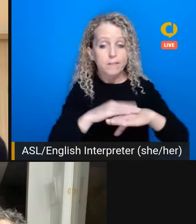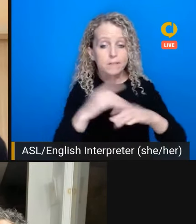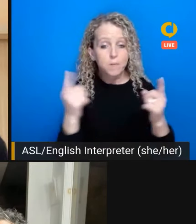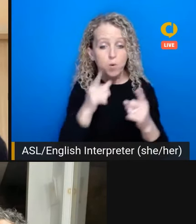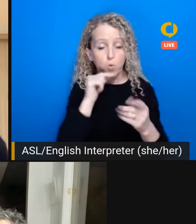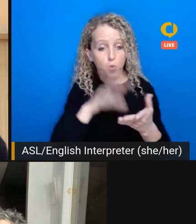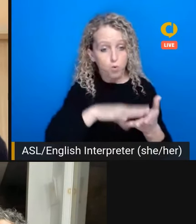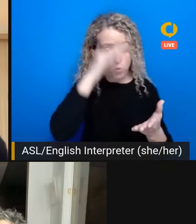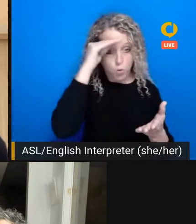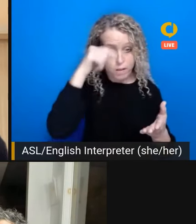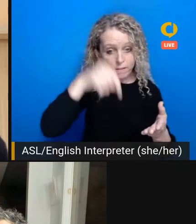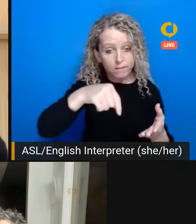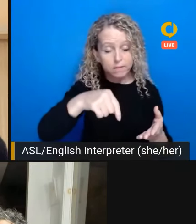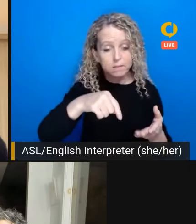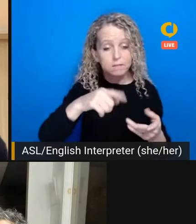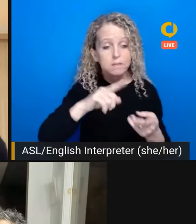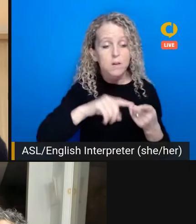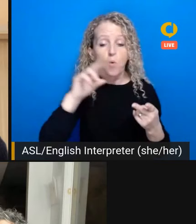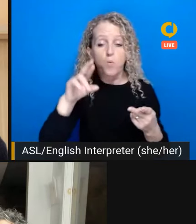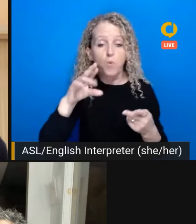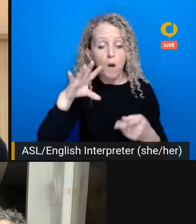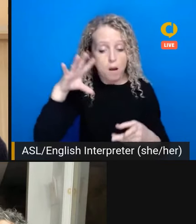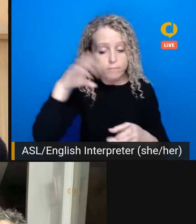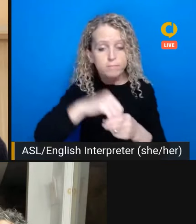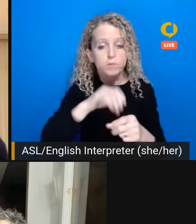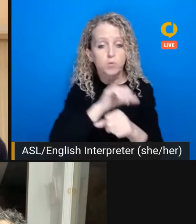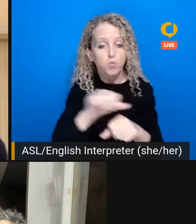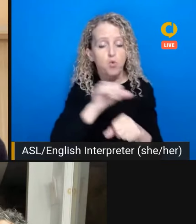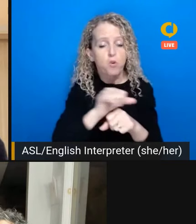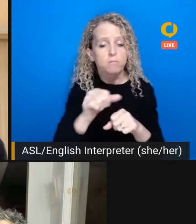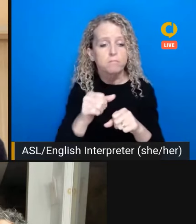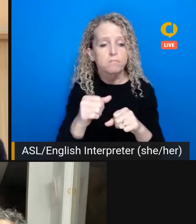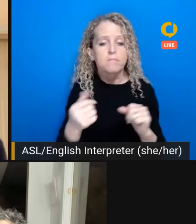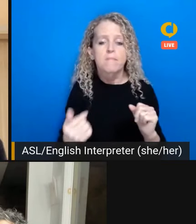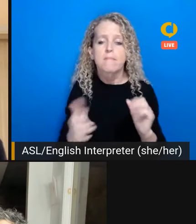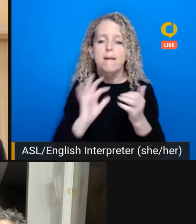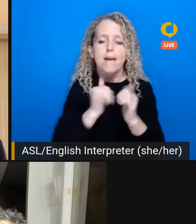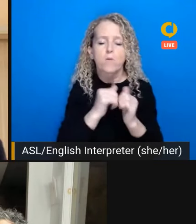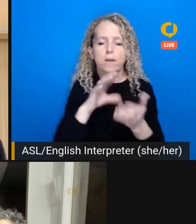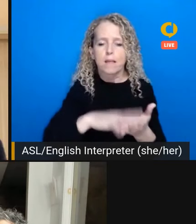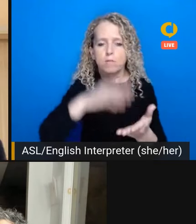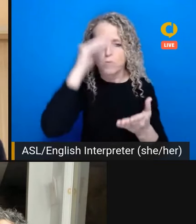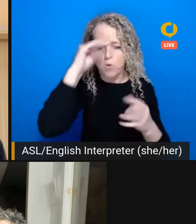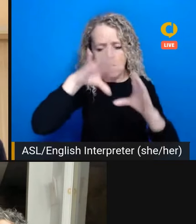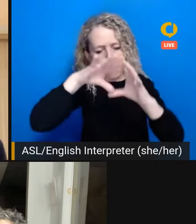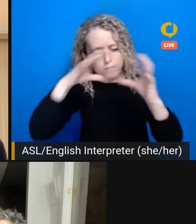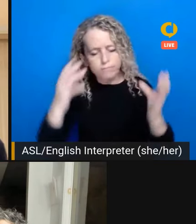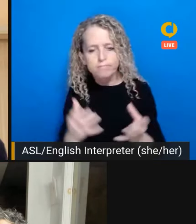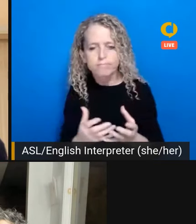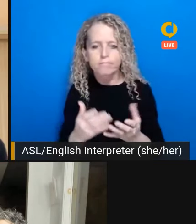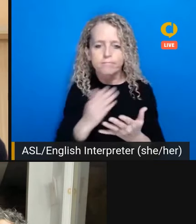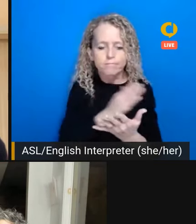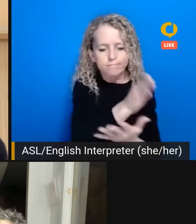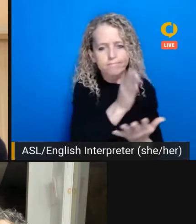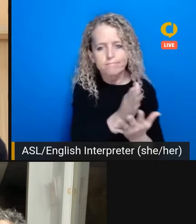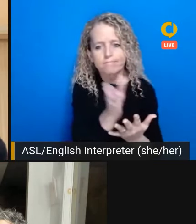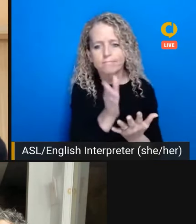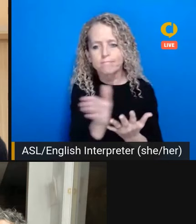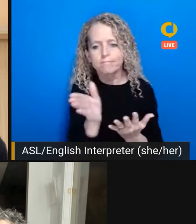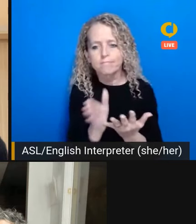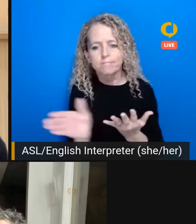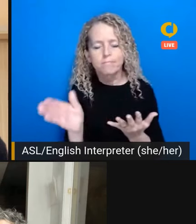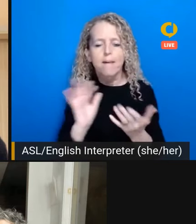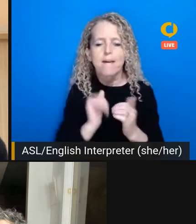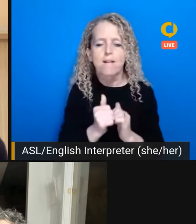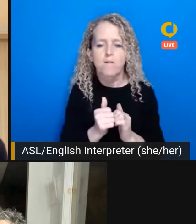field? How would they become rounded, I guess, in all of the things that they need to educate themselves in? And so